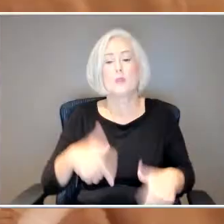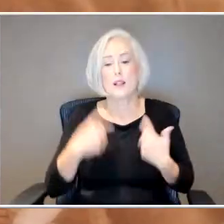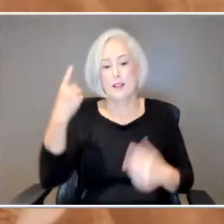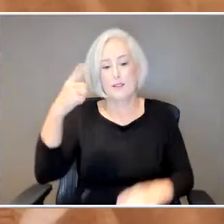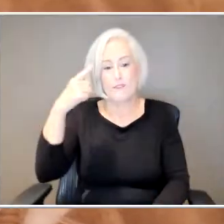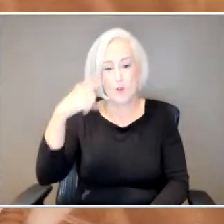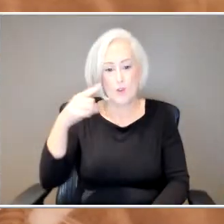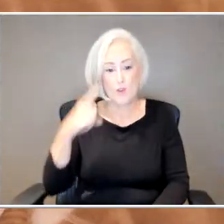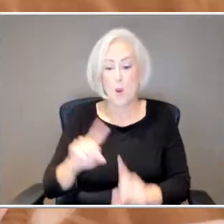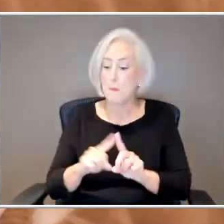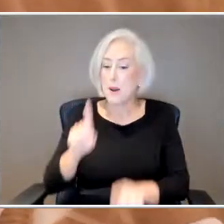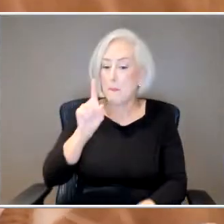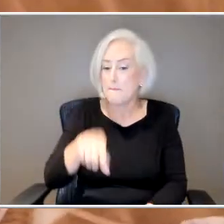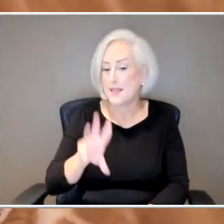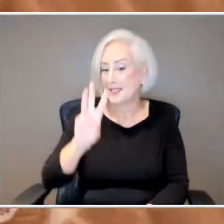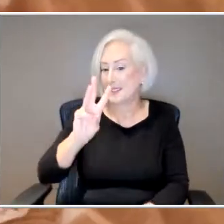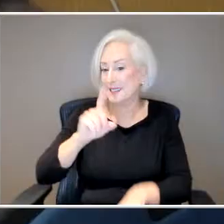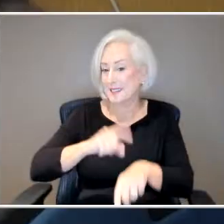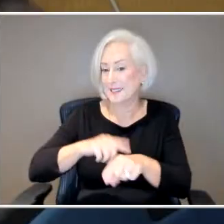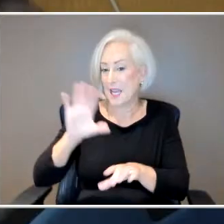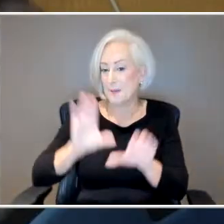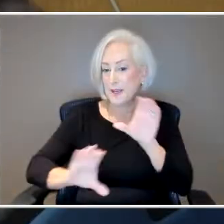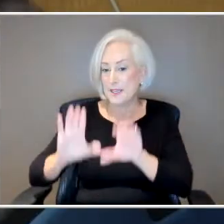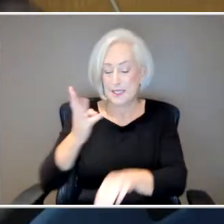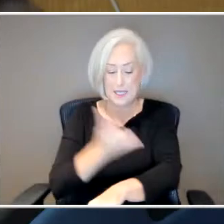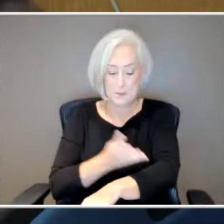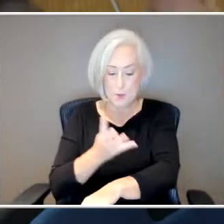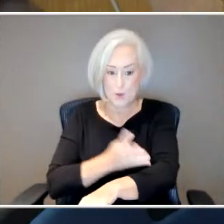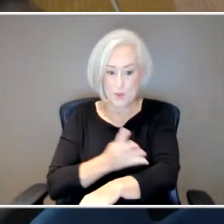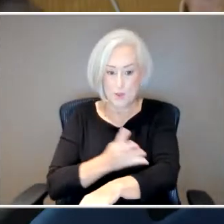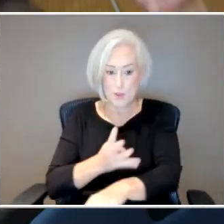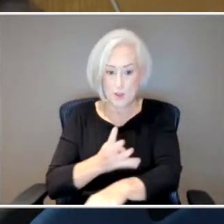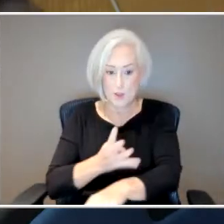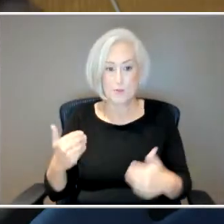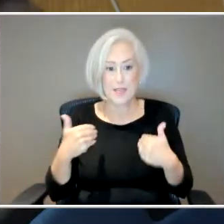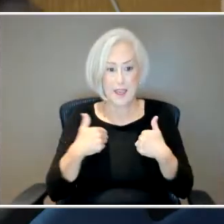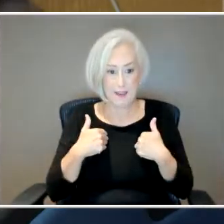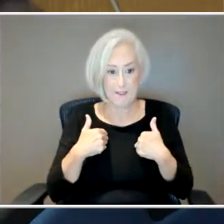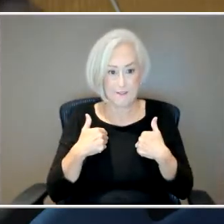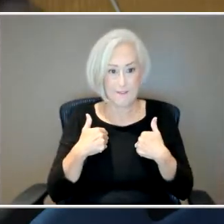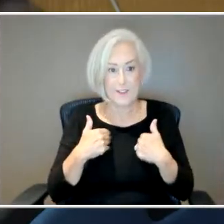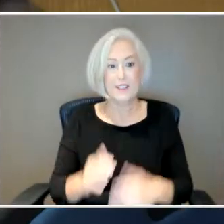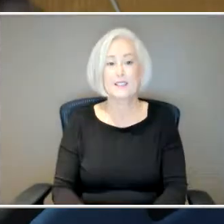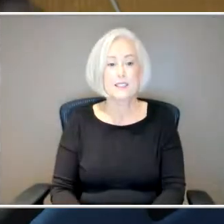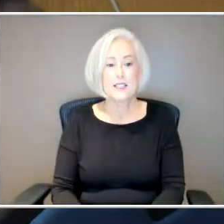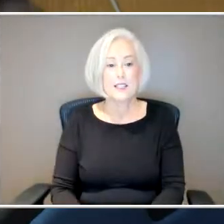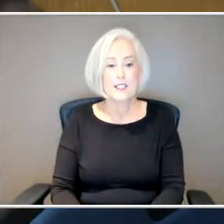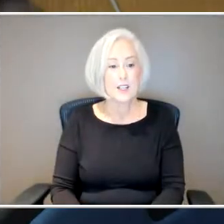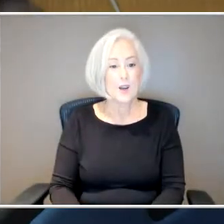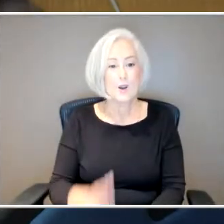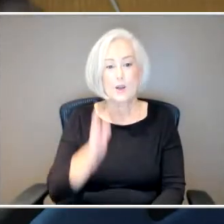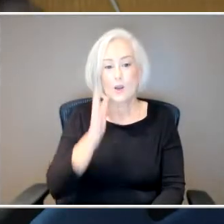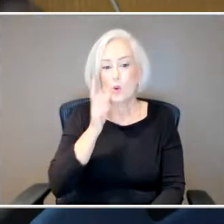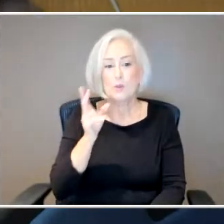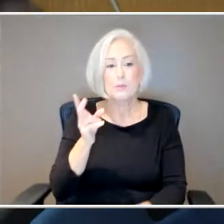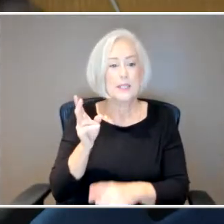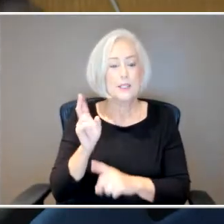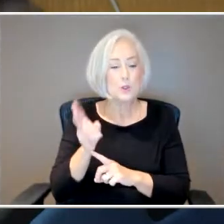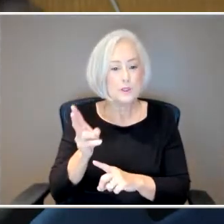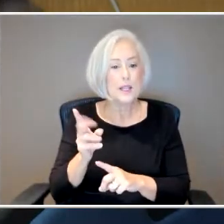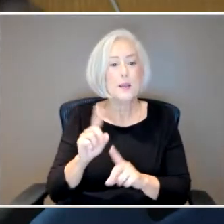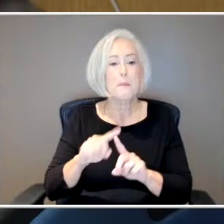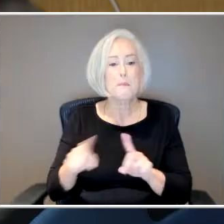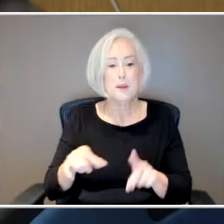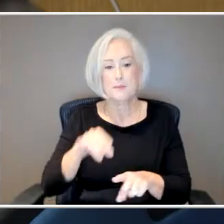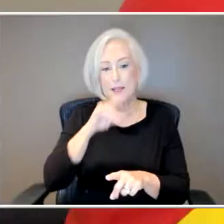of chemotherapy. And then I'm ringing that bell, and it's going to be the best day, and all my kids are coming. It's going to be 2 seconds, but they're coming to watch me ring the